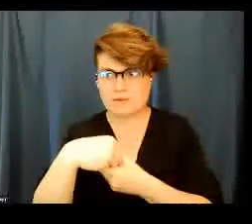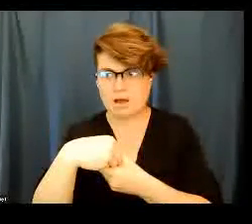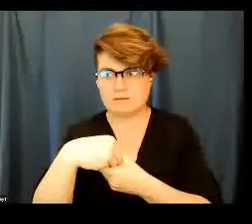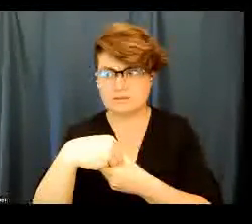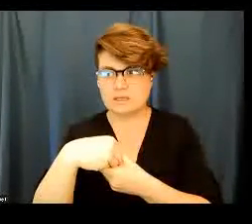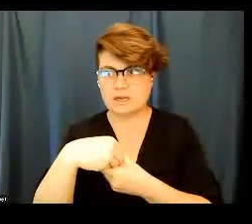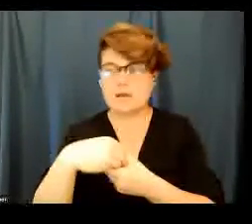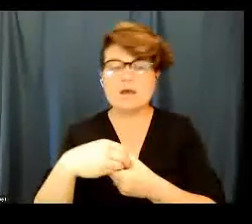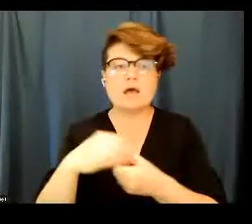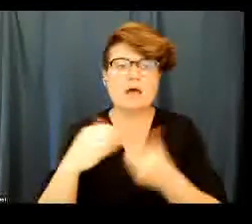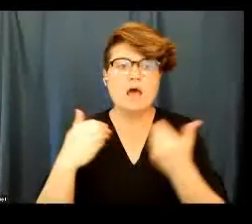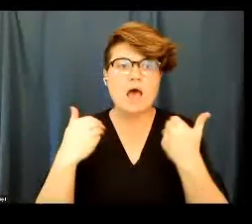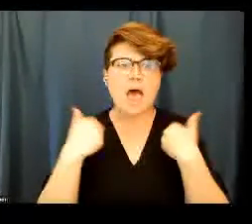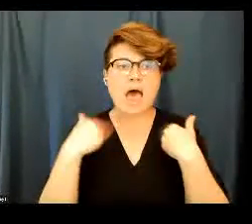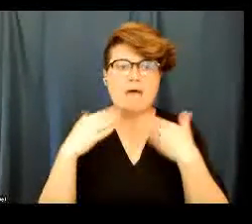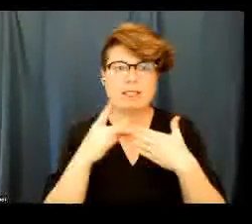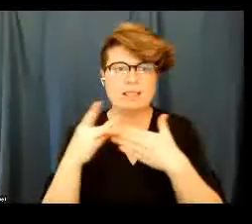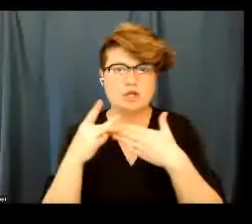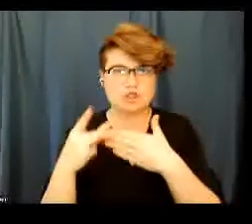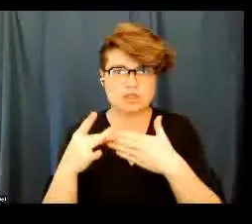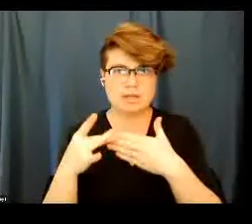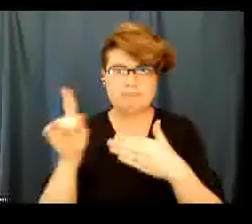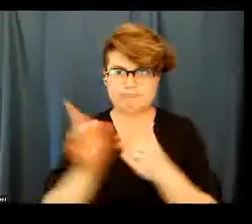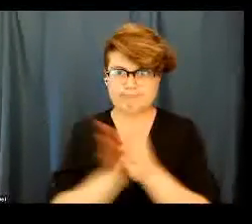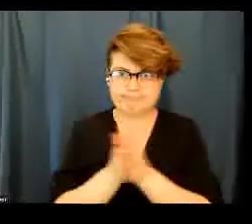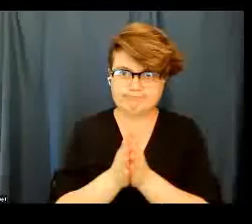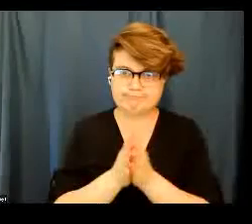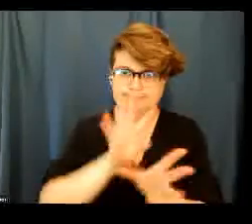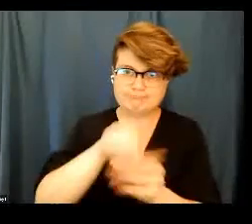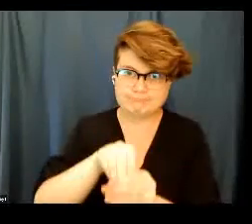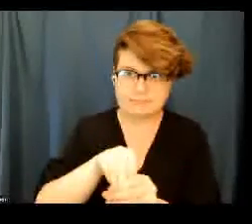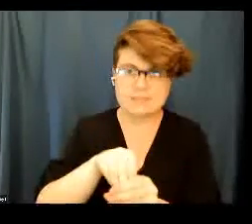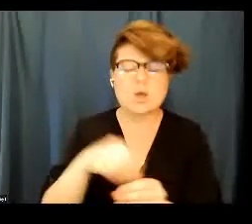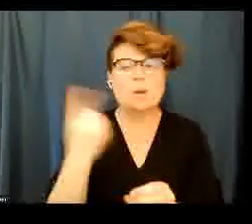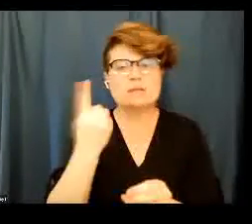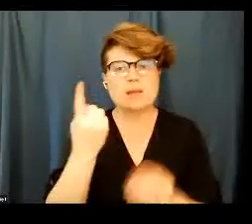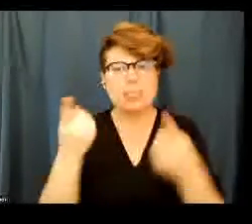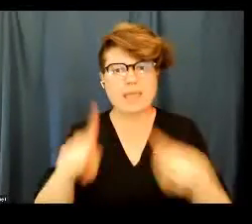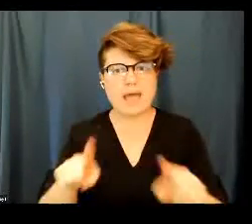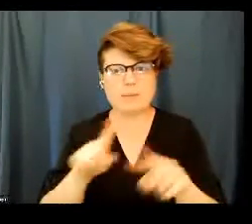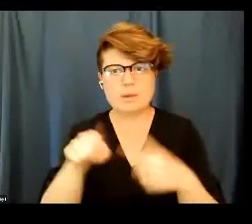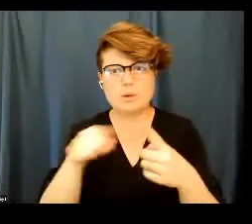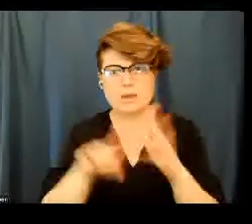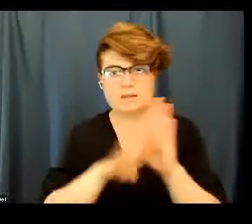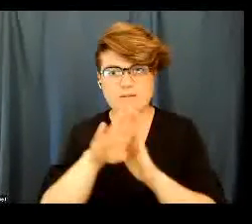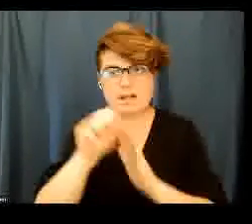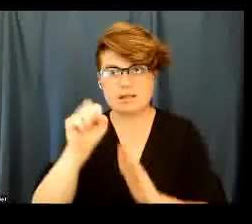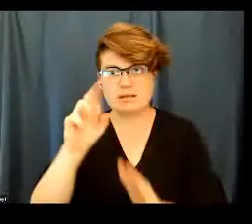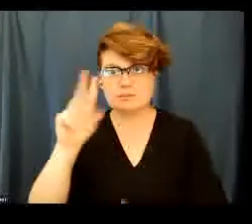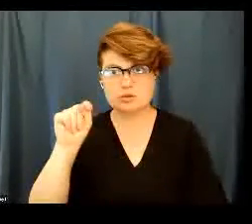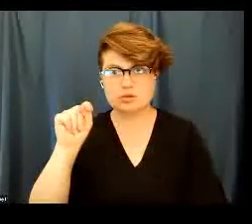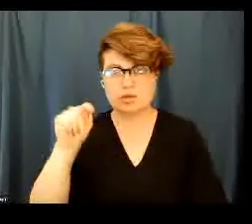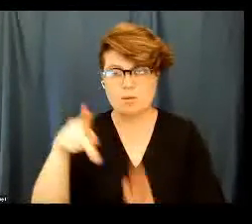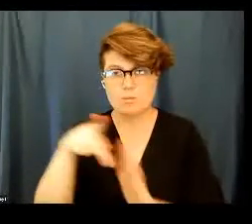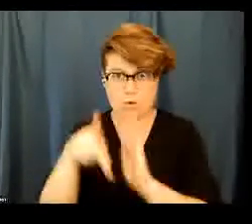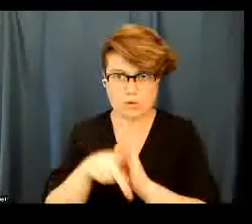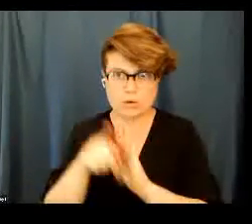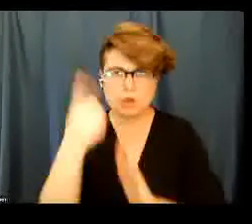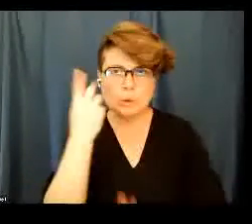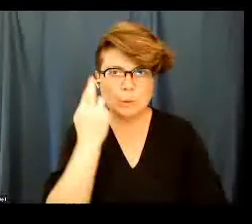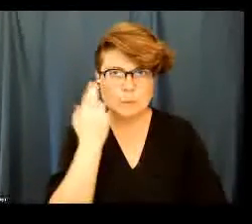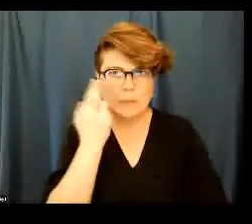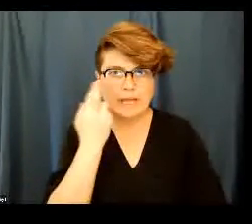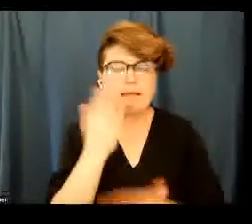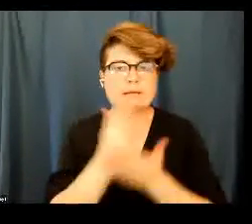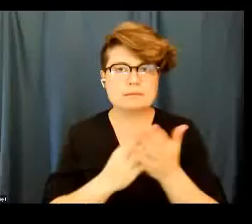leadership. Something that might happen when you're developing your SART protocol is that you might realize there are some serious issues with